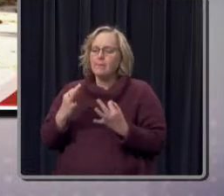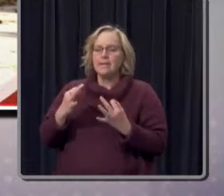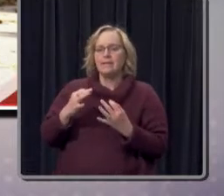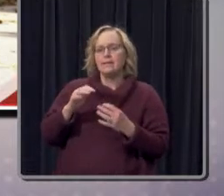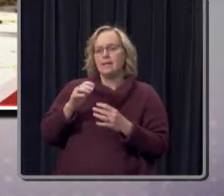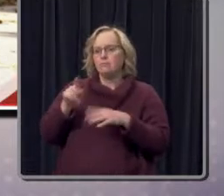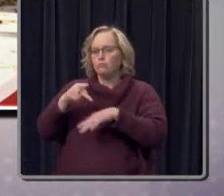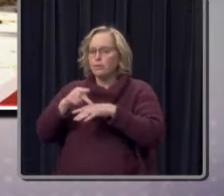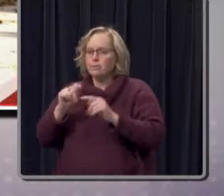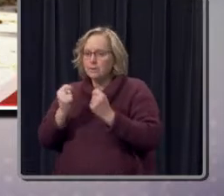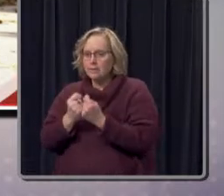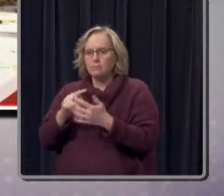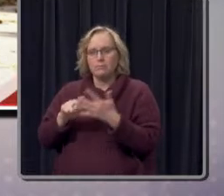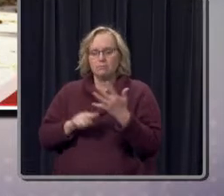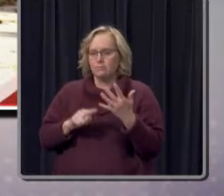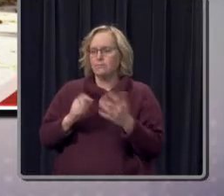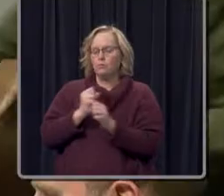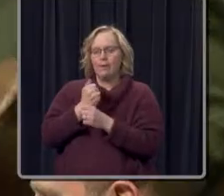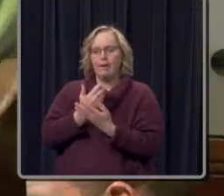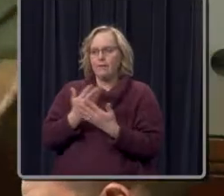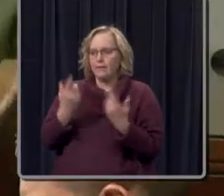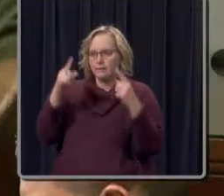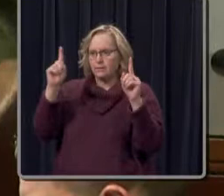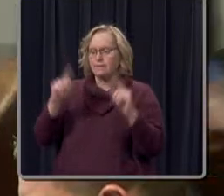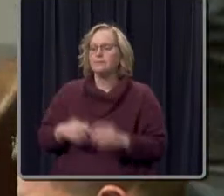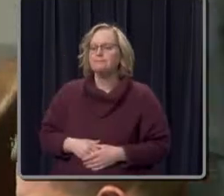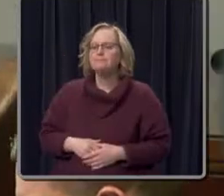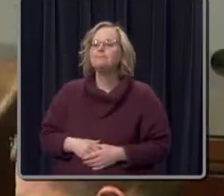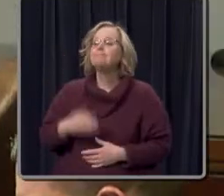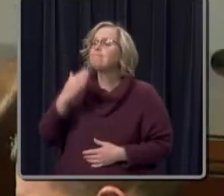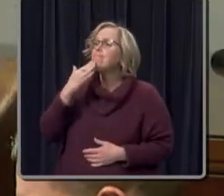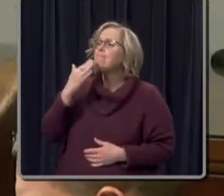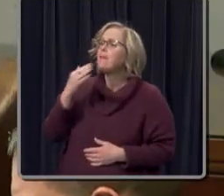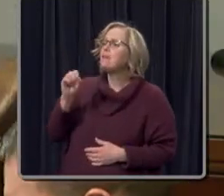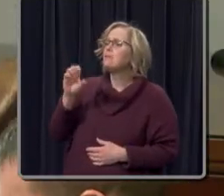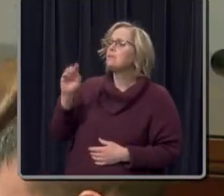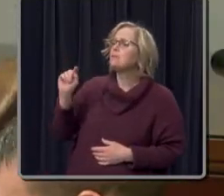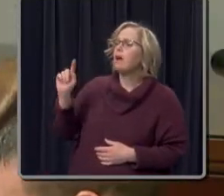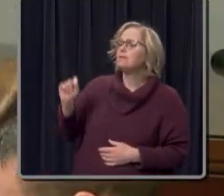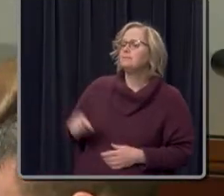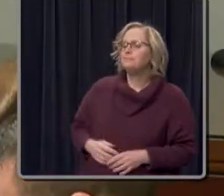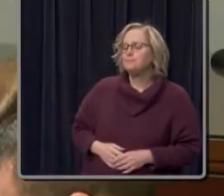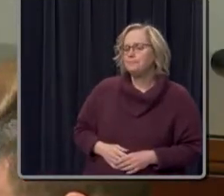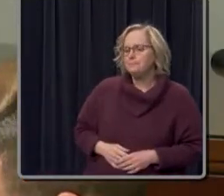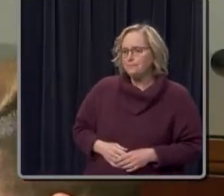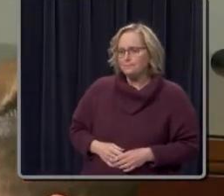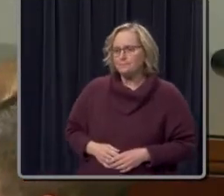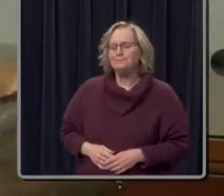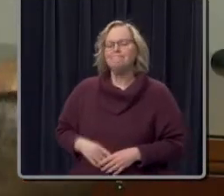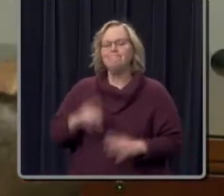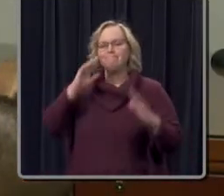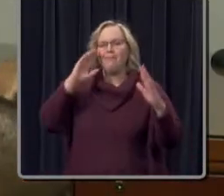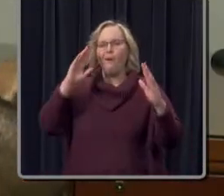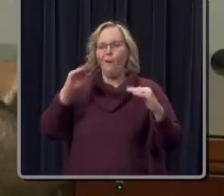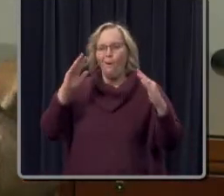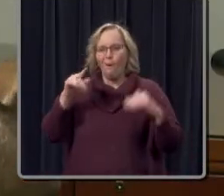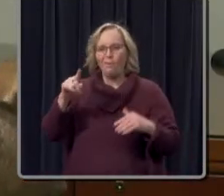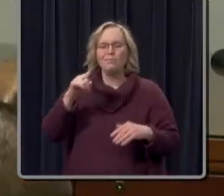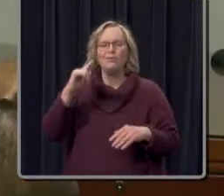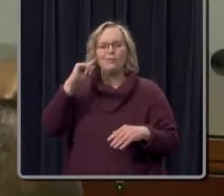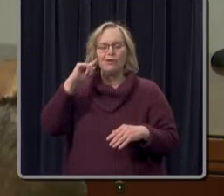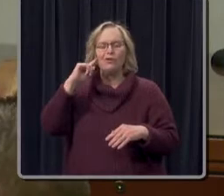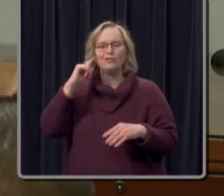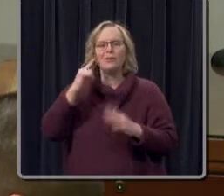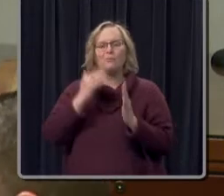turn it over to Luann to wrap it up. Thank you, Scott. Well, I hope you've heard some recurring